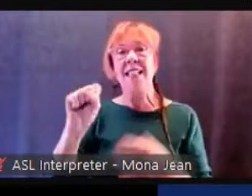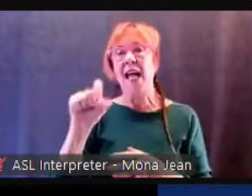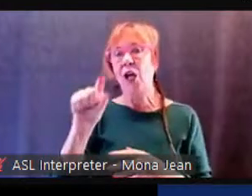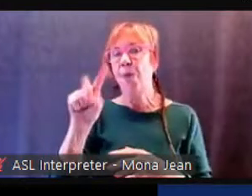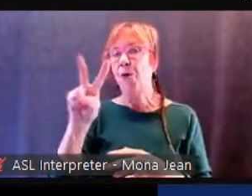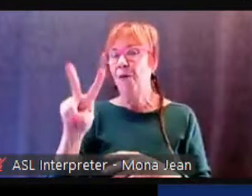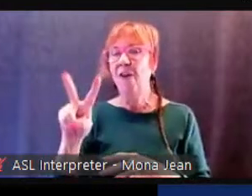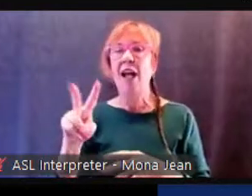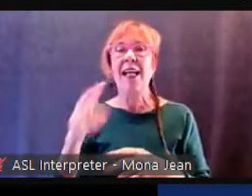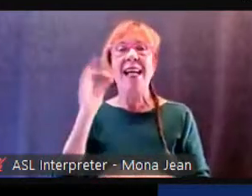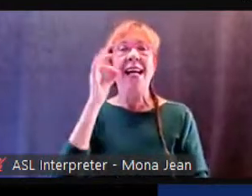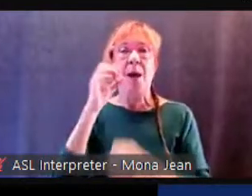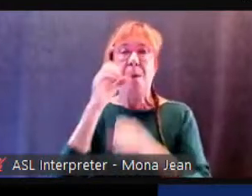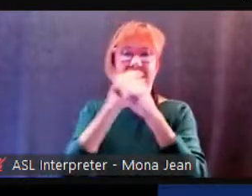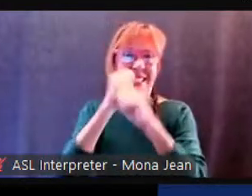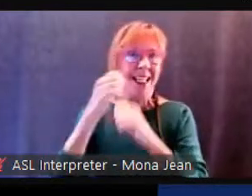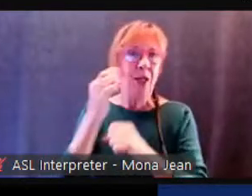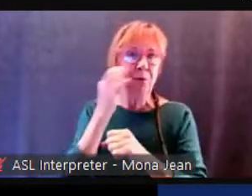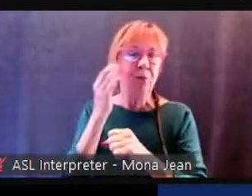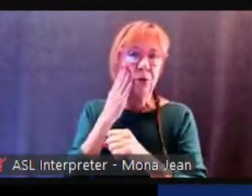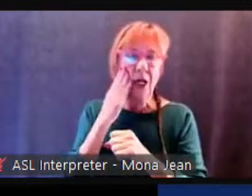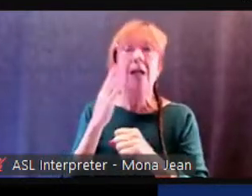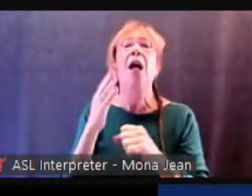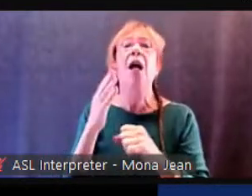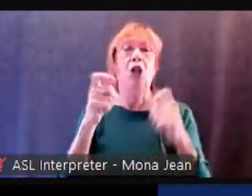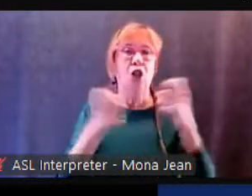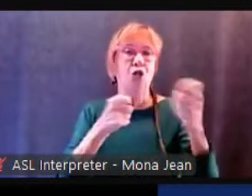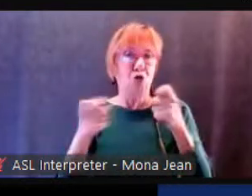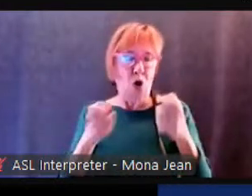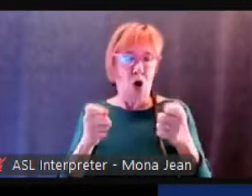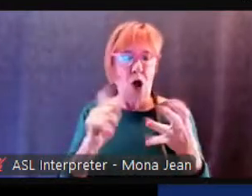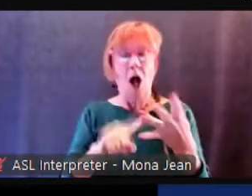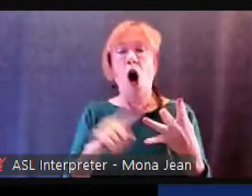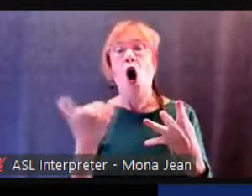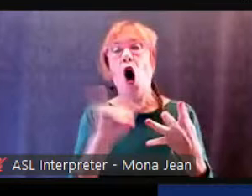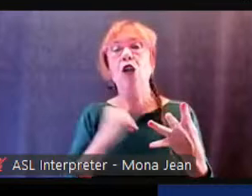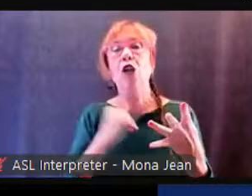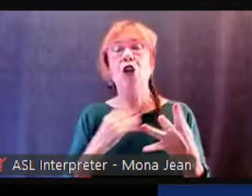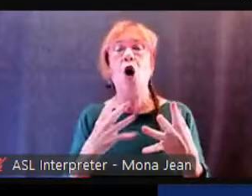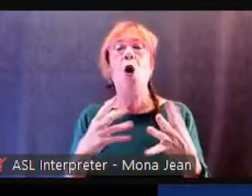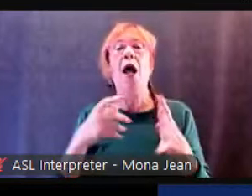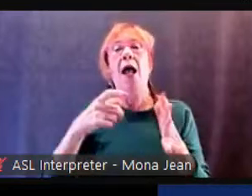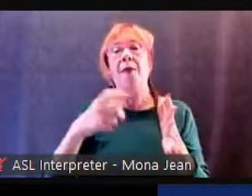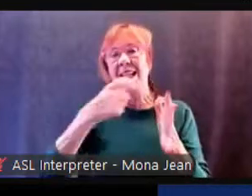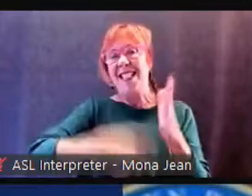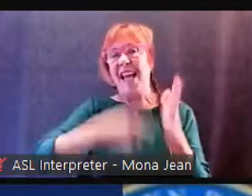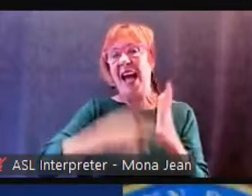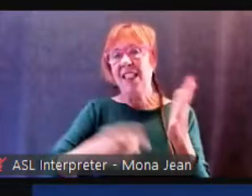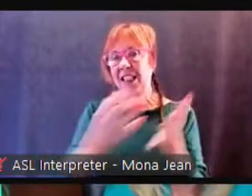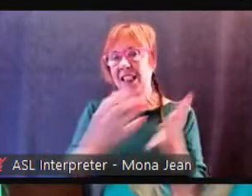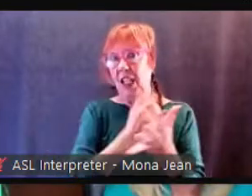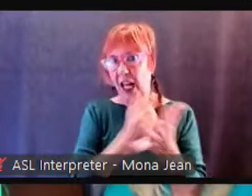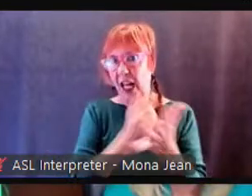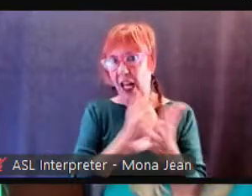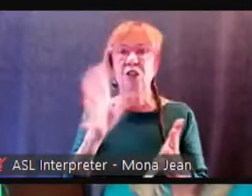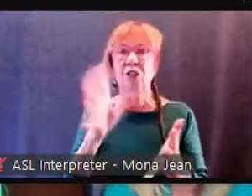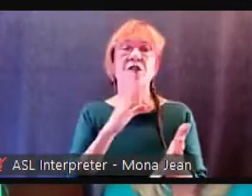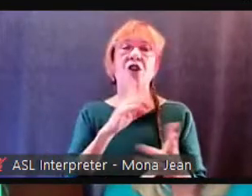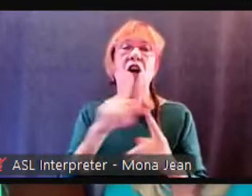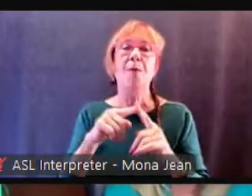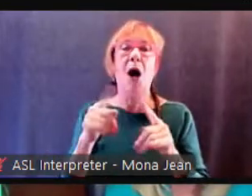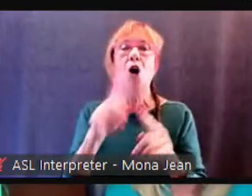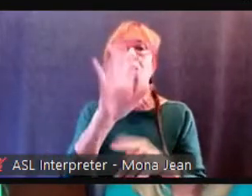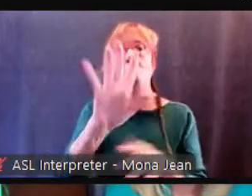who will share their updates as well. We'll also hear from our treasurer tax collector, who will share about delaying property